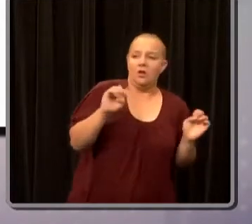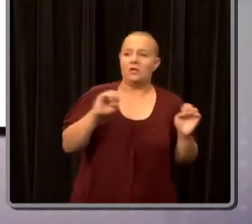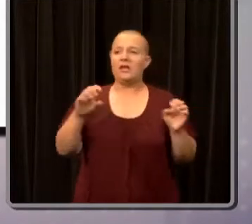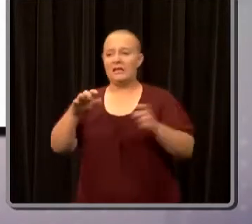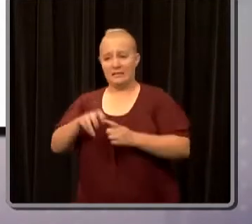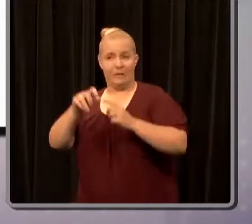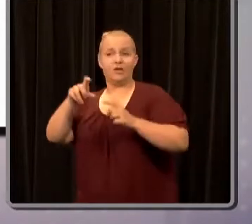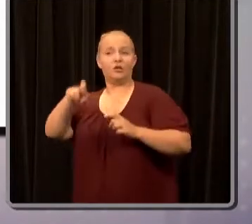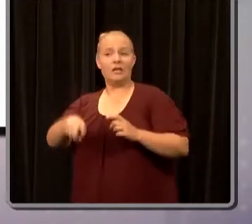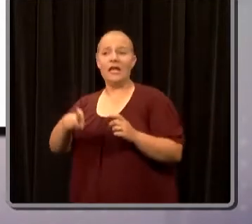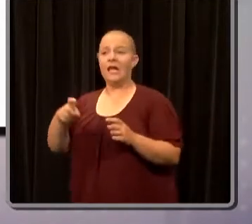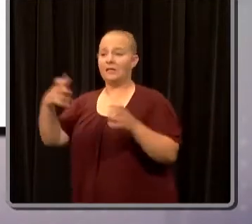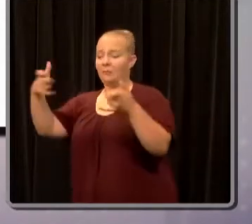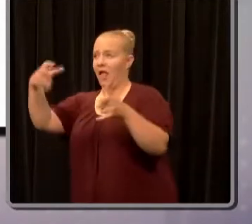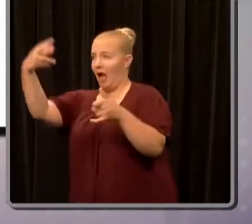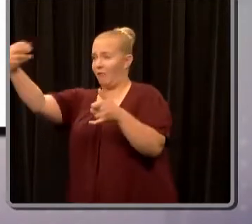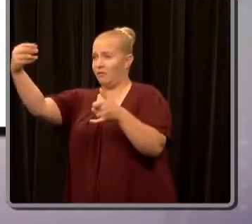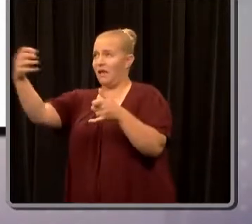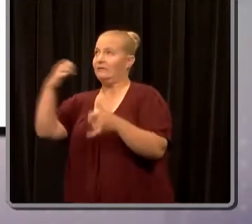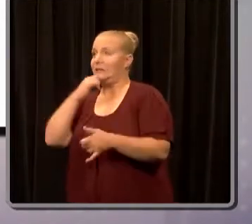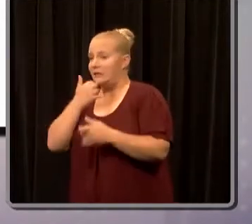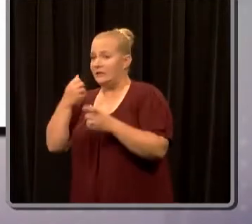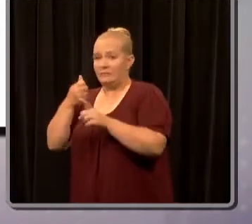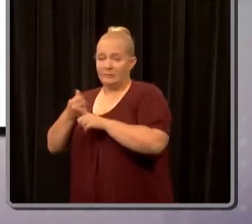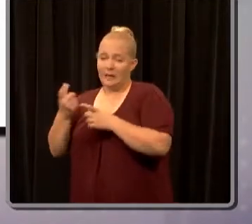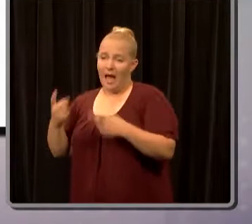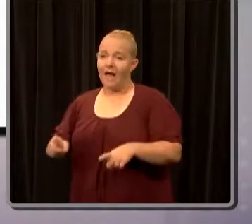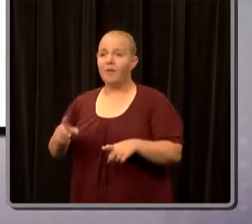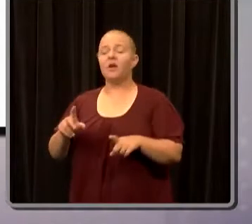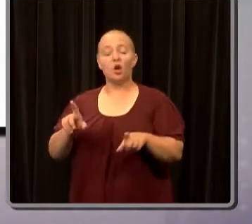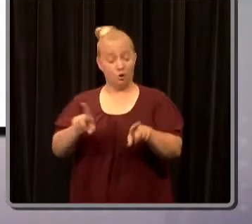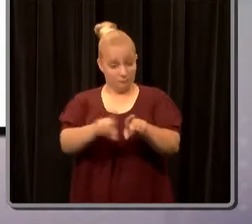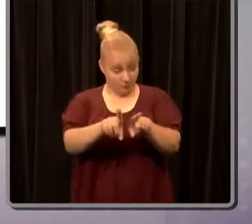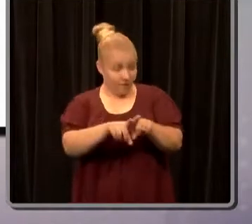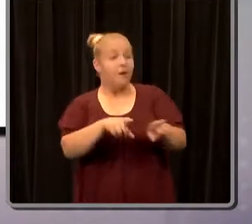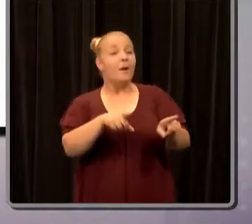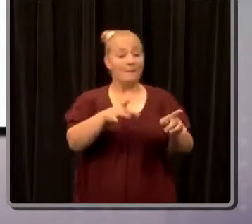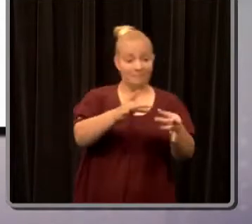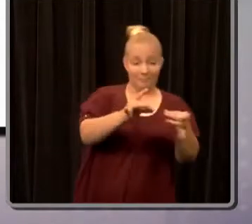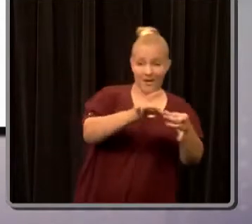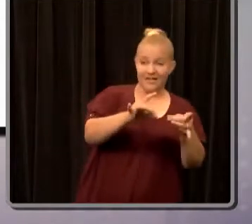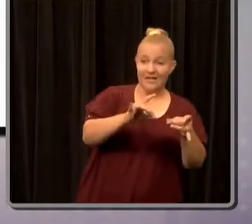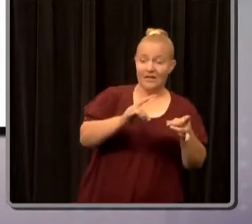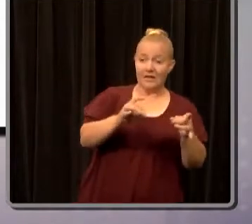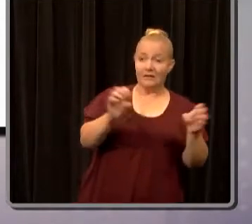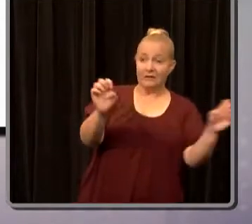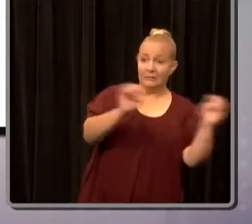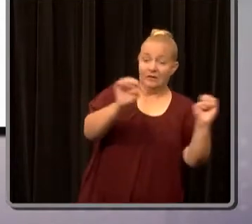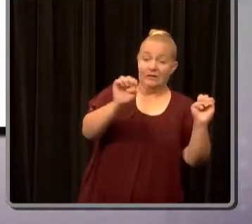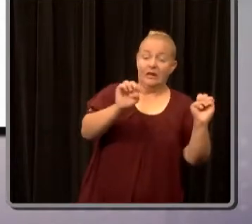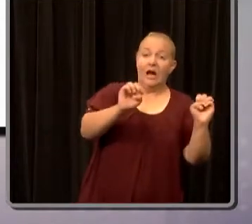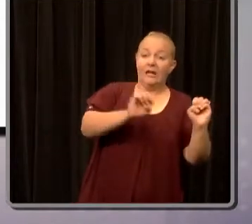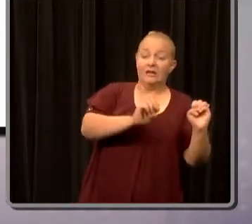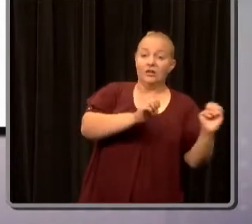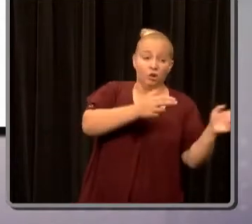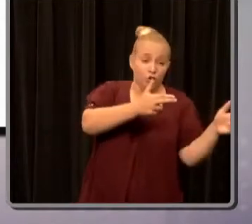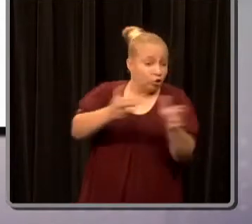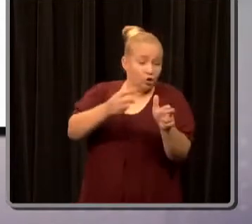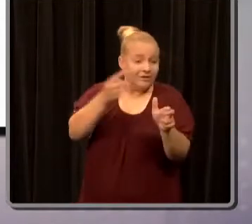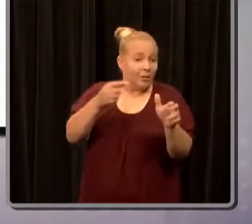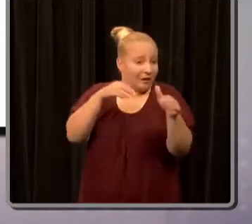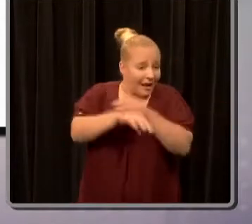help, playground accidents, and then also, as Mr. Kiger alluded to, the panic button for active shooter or